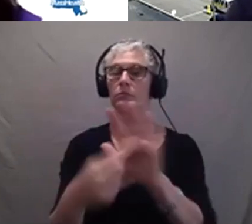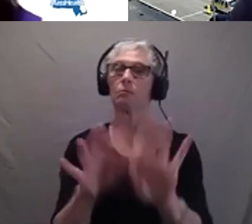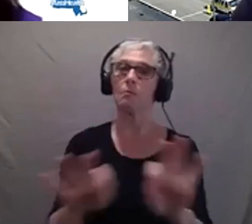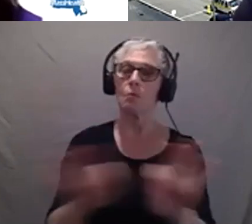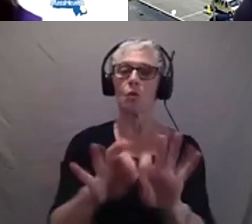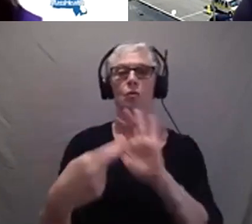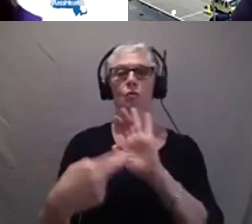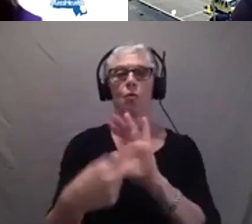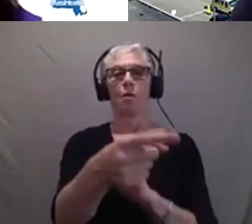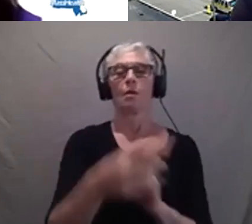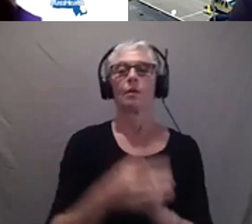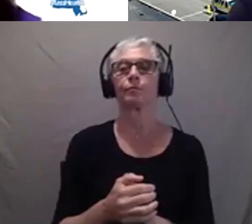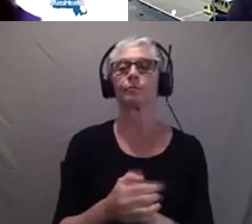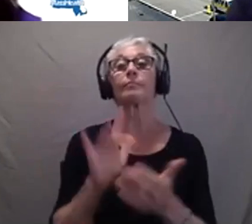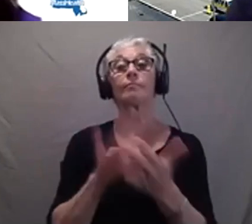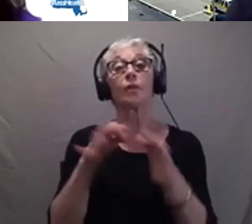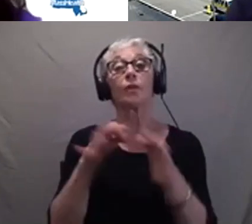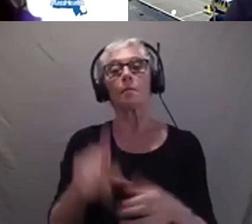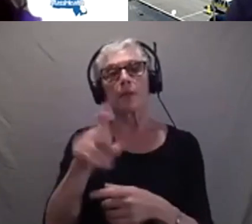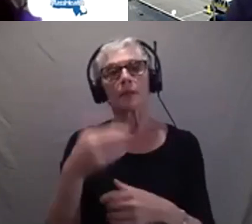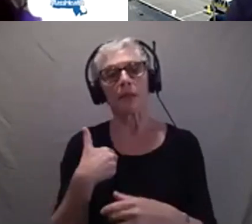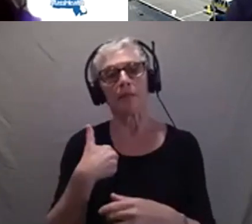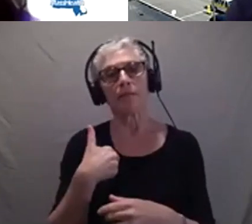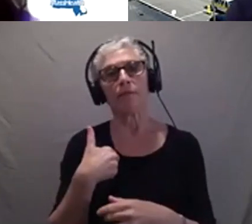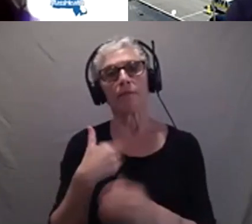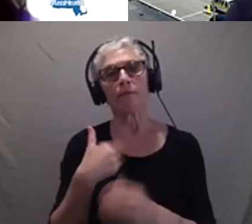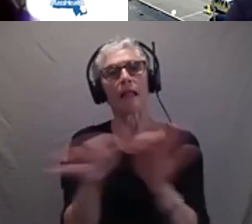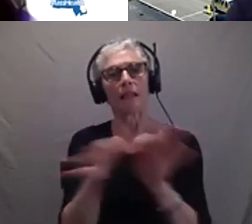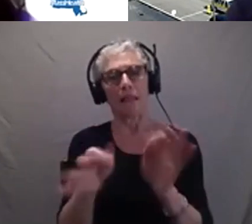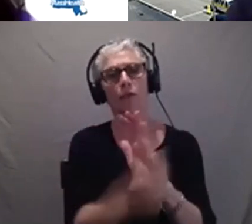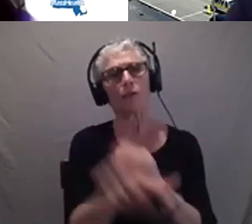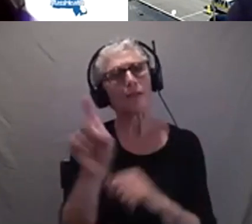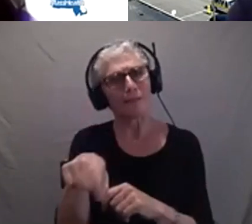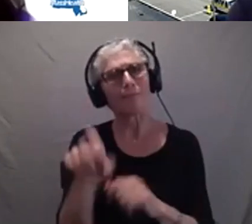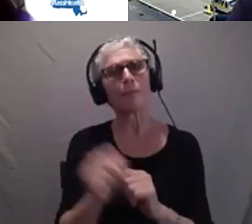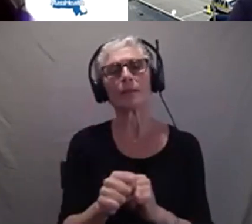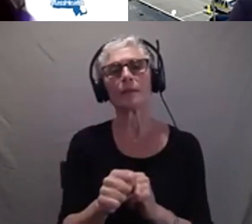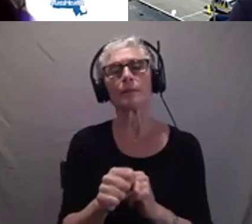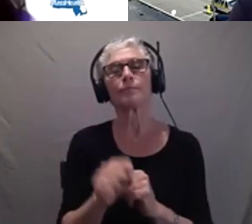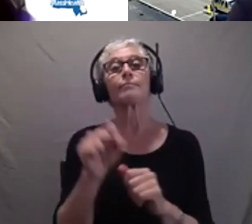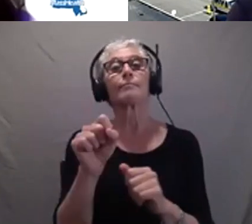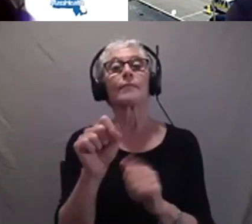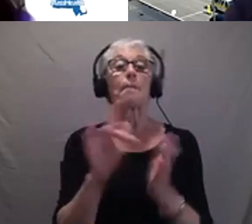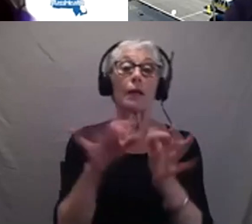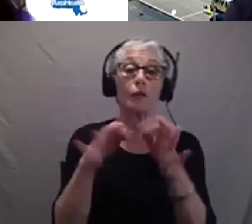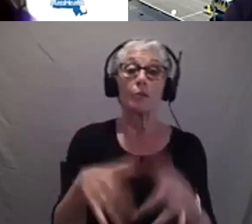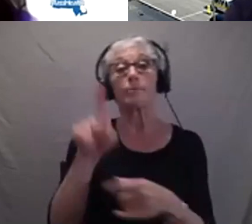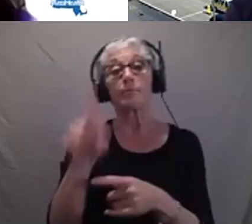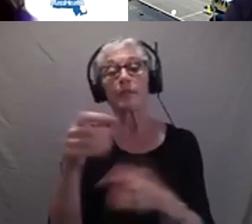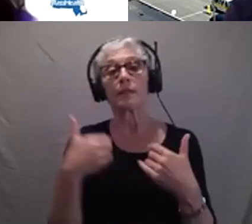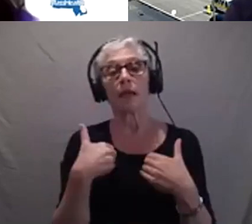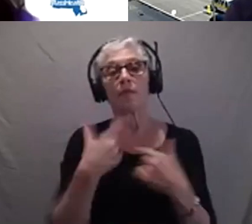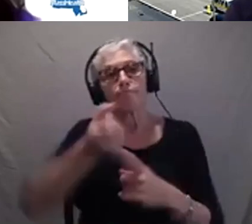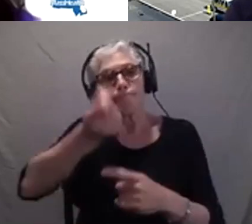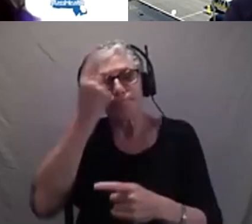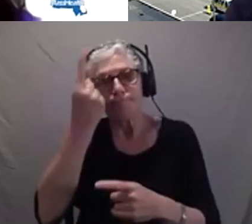yes, medical interpreters must possess a high degree of language fluency. And yes, medical interpreters must have a thorough